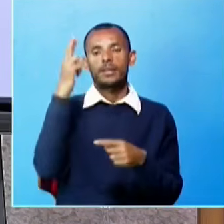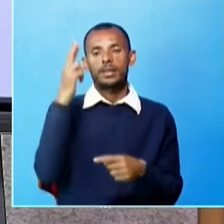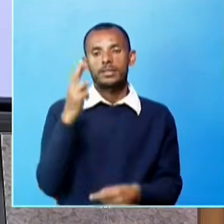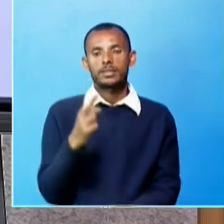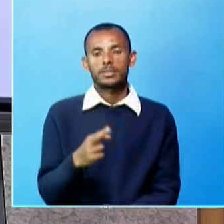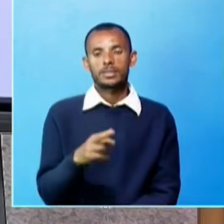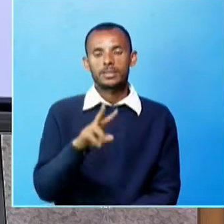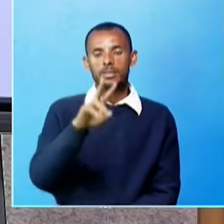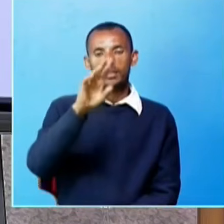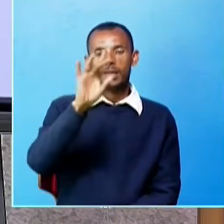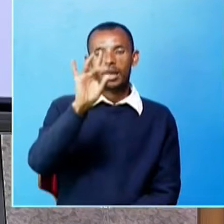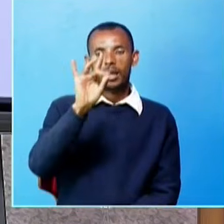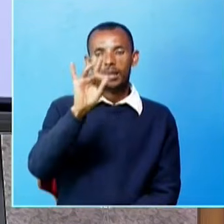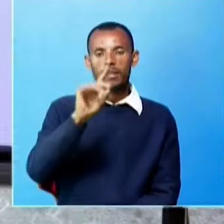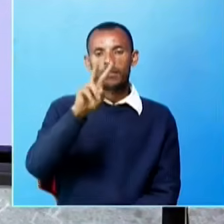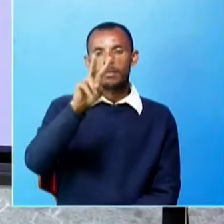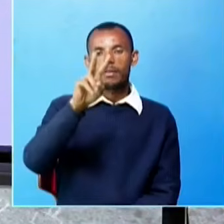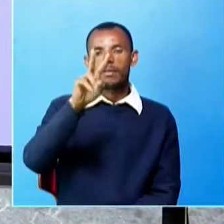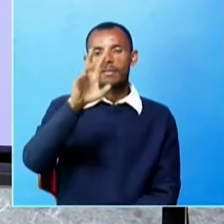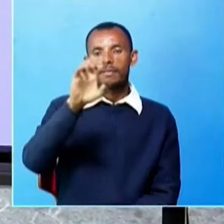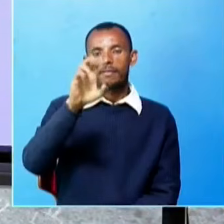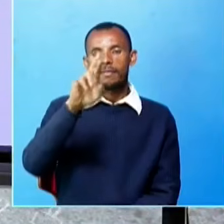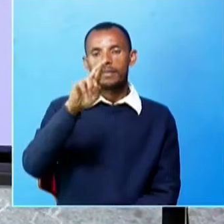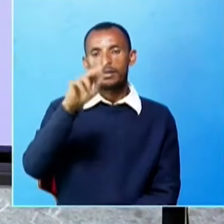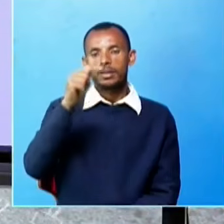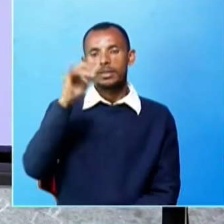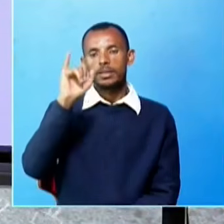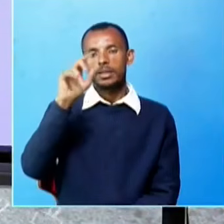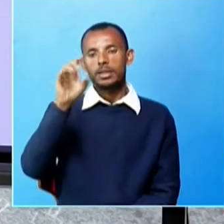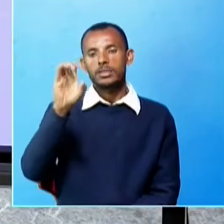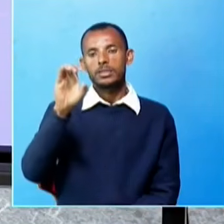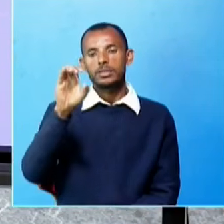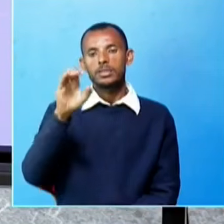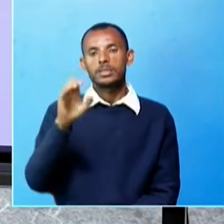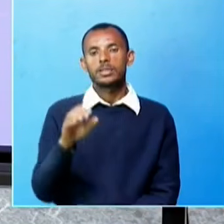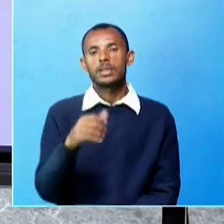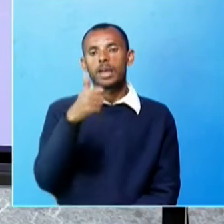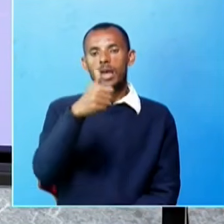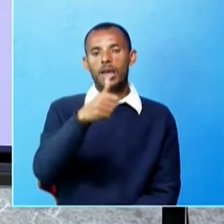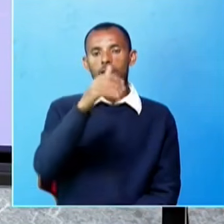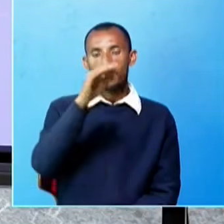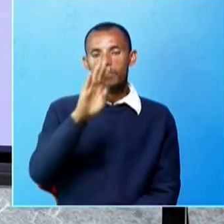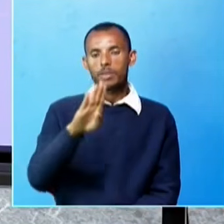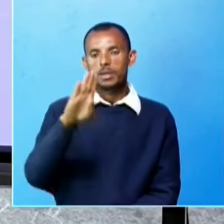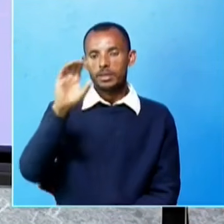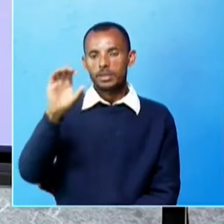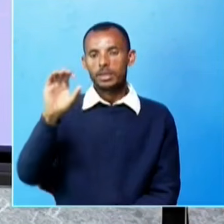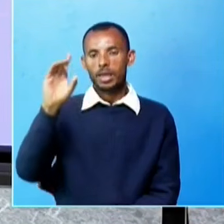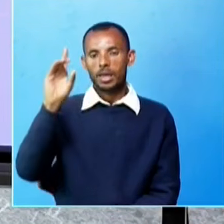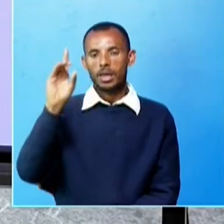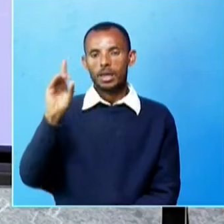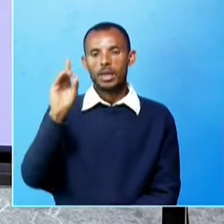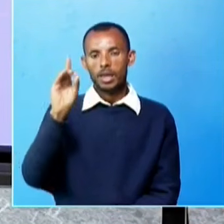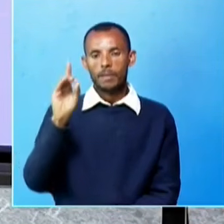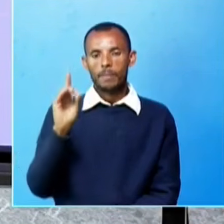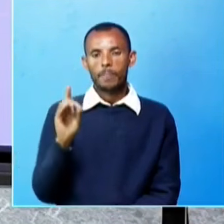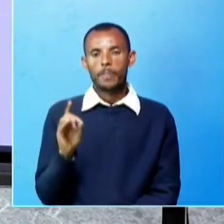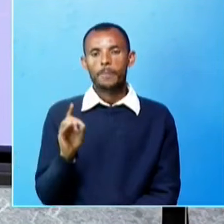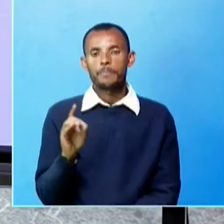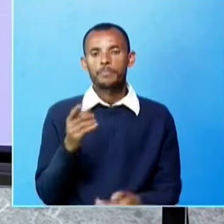vertices. Okay, so A, B, C, D. Okay,